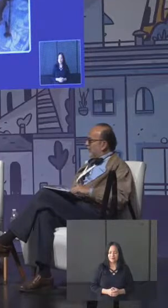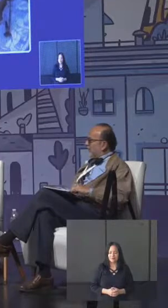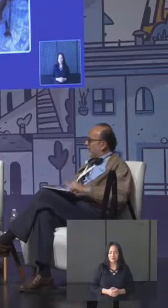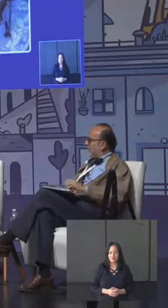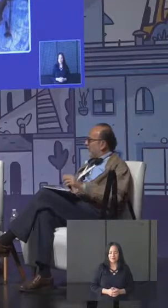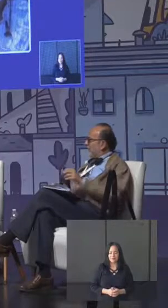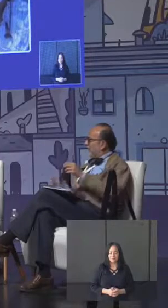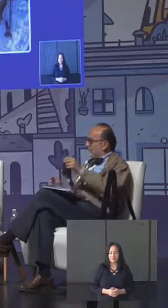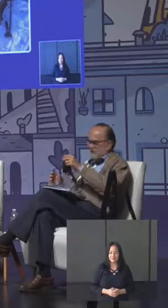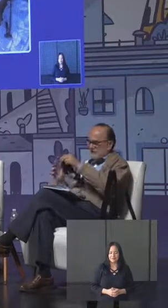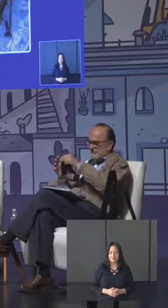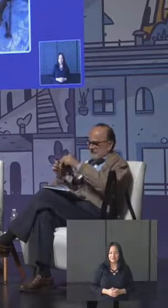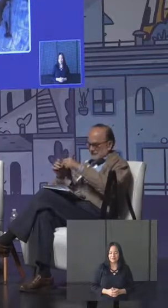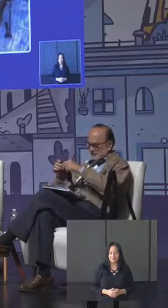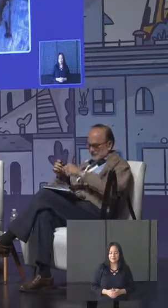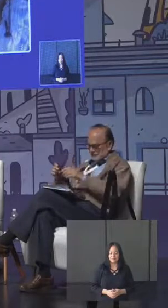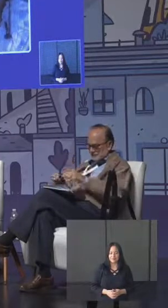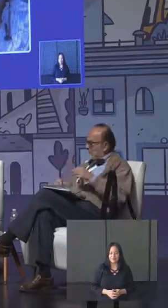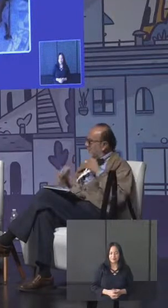Thank you, Antonio.